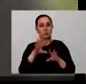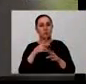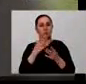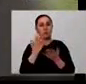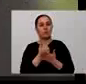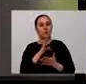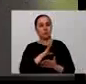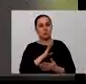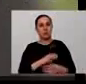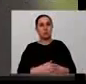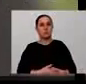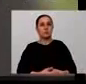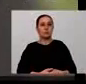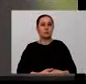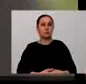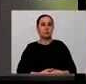muvaffaq bo'ladi.